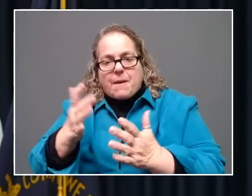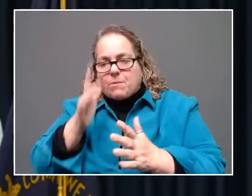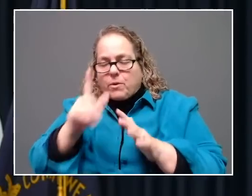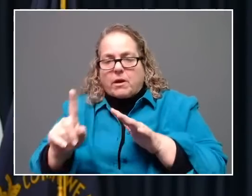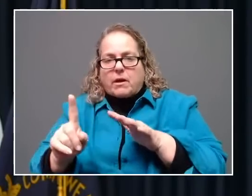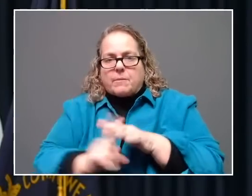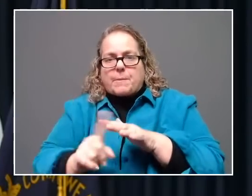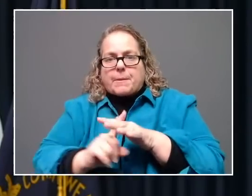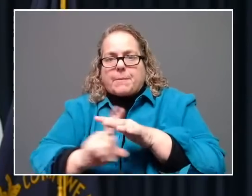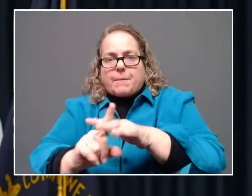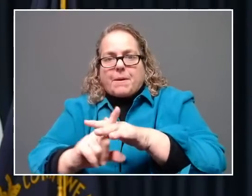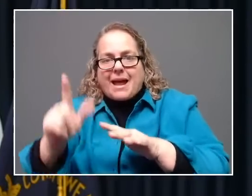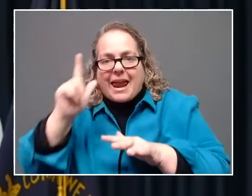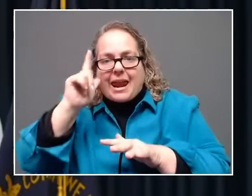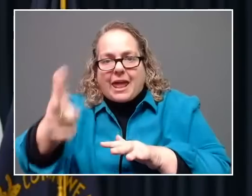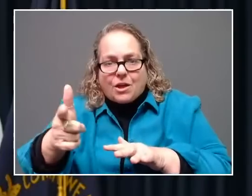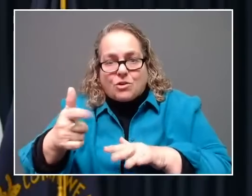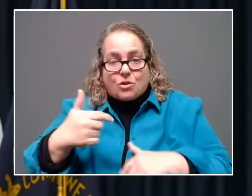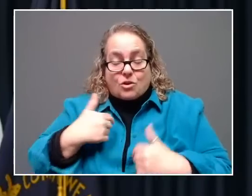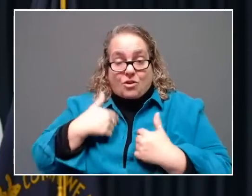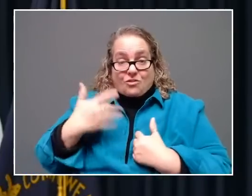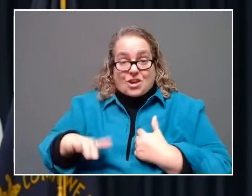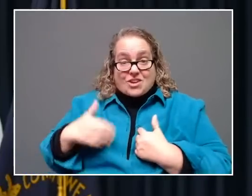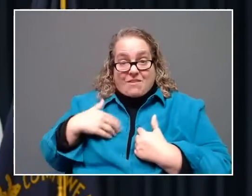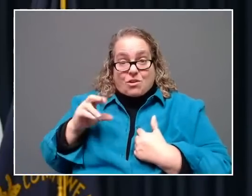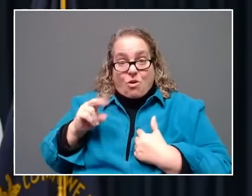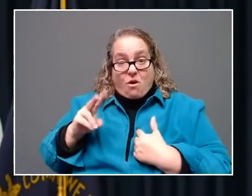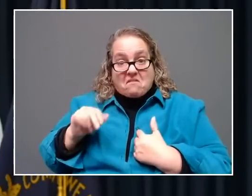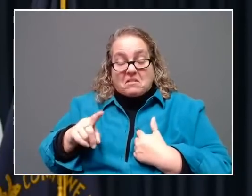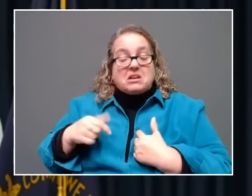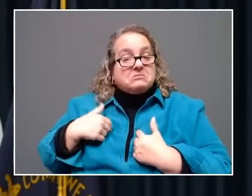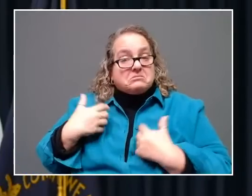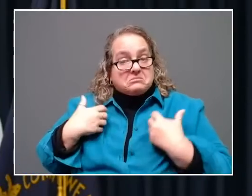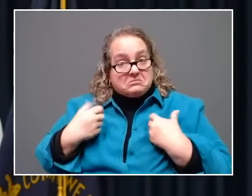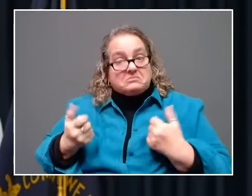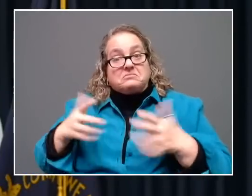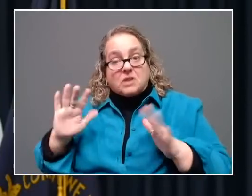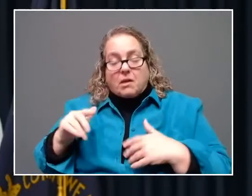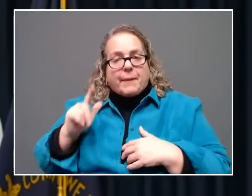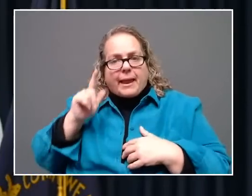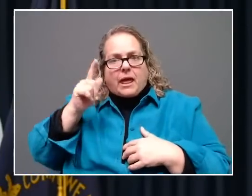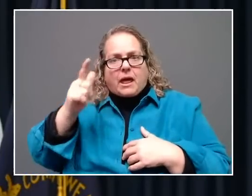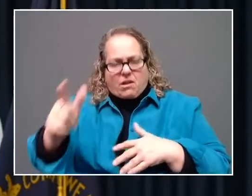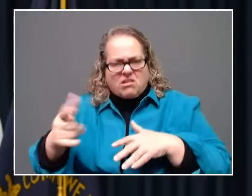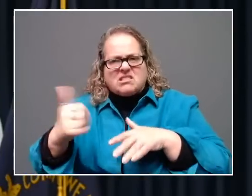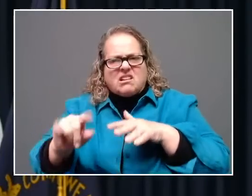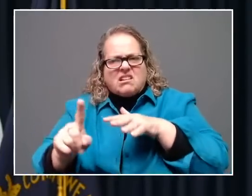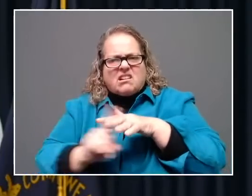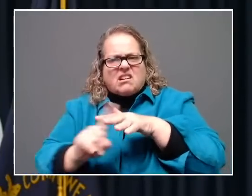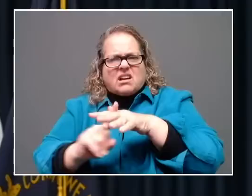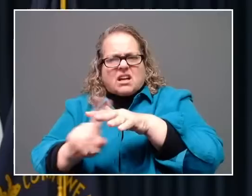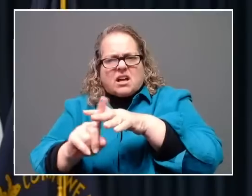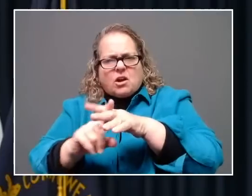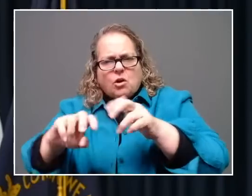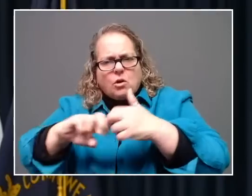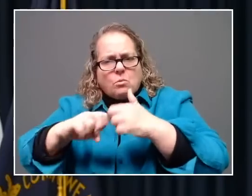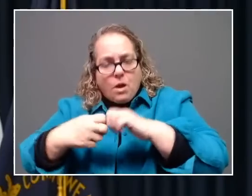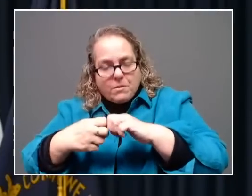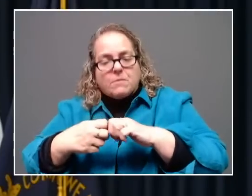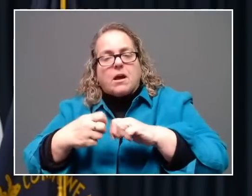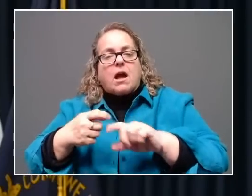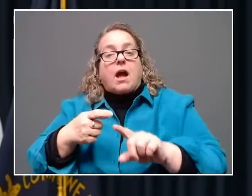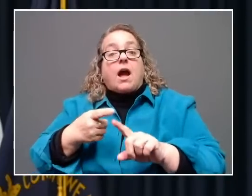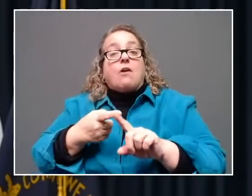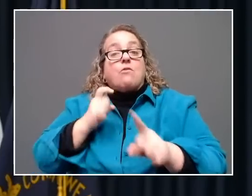in time. So our methods of tracking and overall approach is still coming into focus. We've been fighting